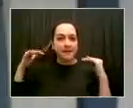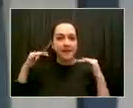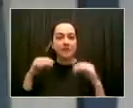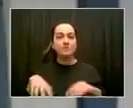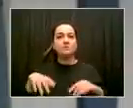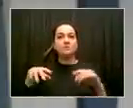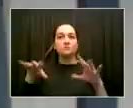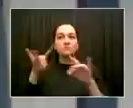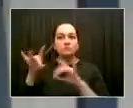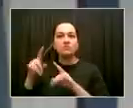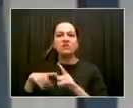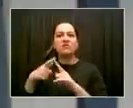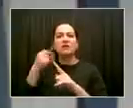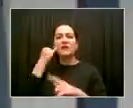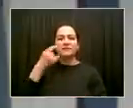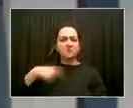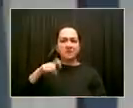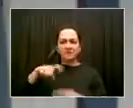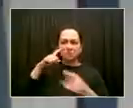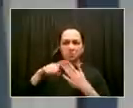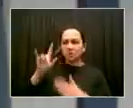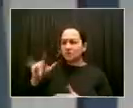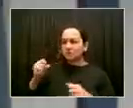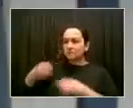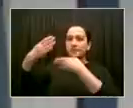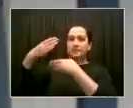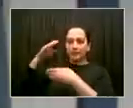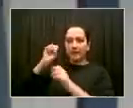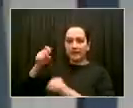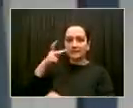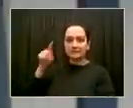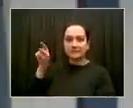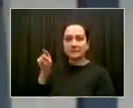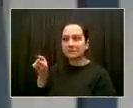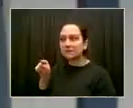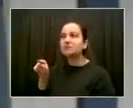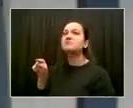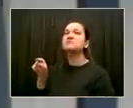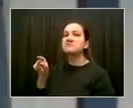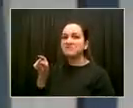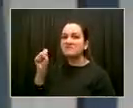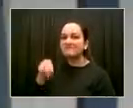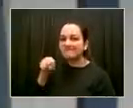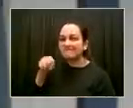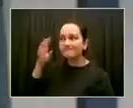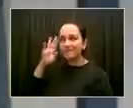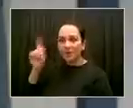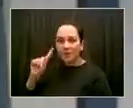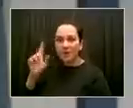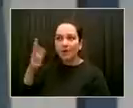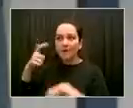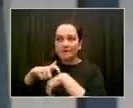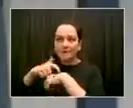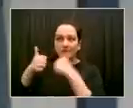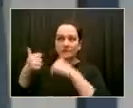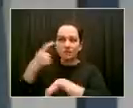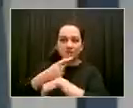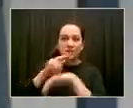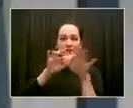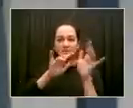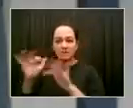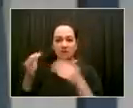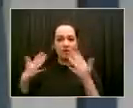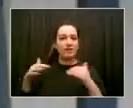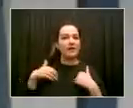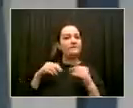crime. So when we looked at ShotSpotter, we also looked at the hate crime conditions, and we looked at technology as a whole. We took a